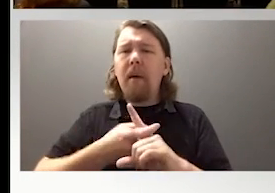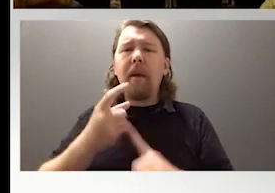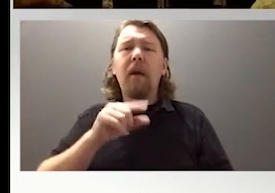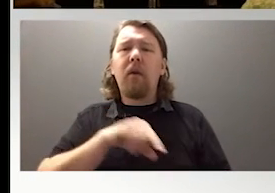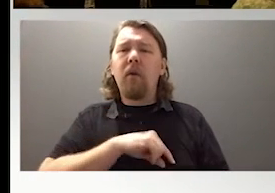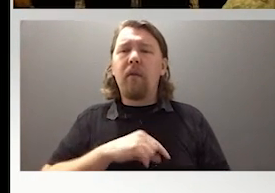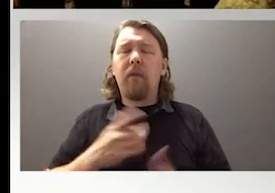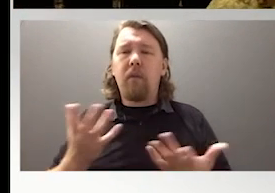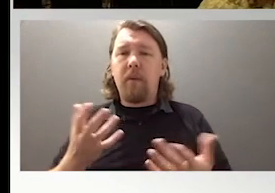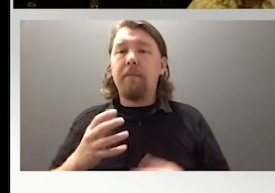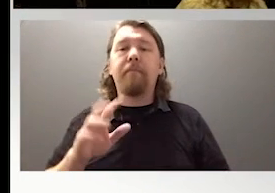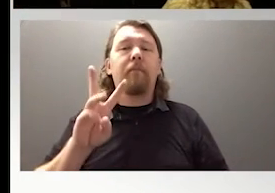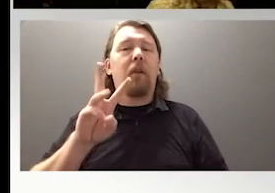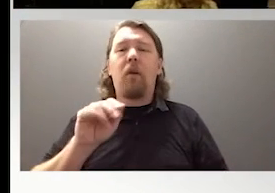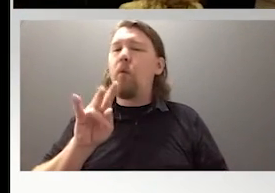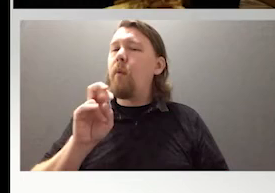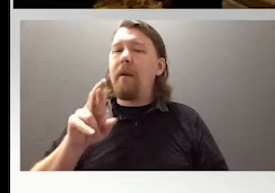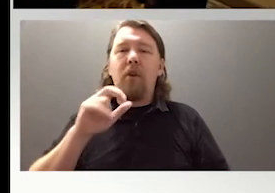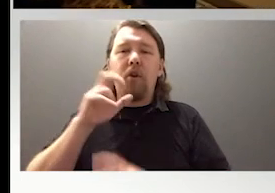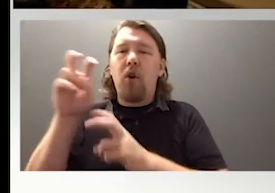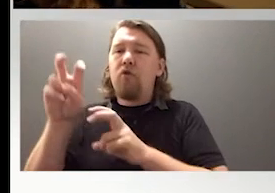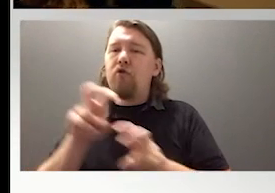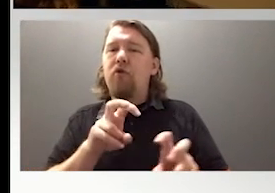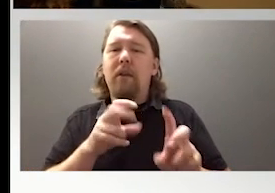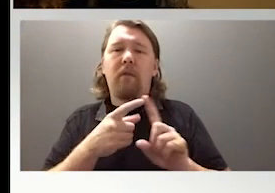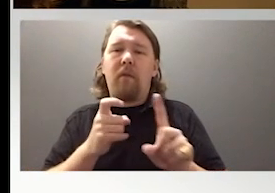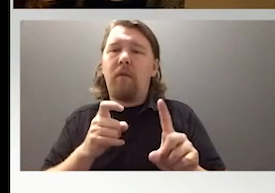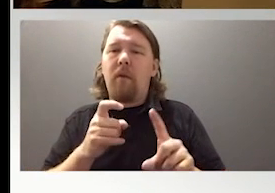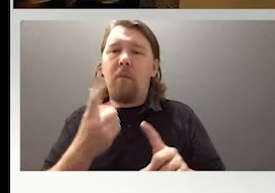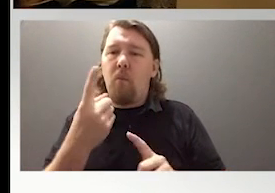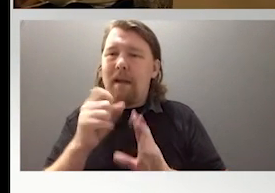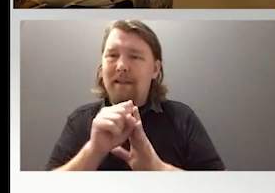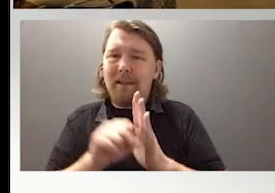question. Waivers do not transfer from one state